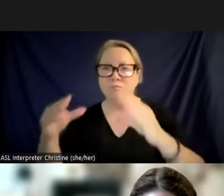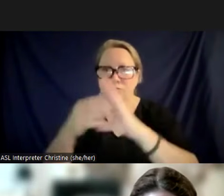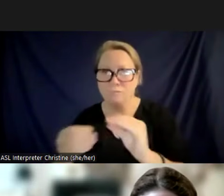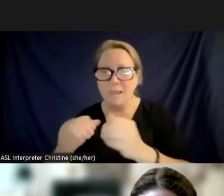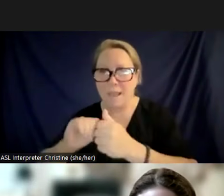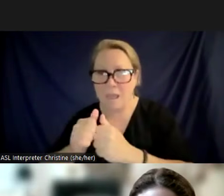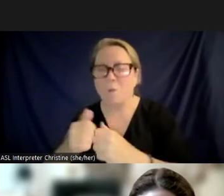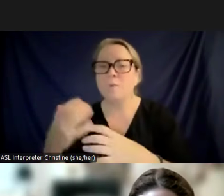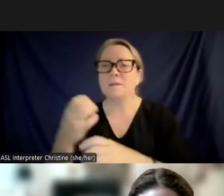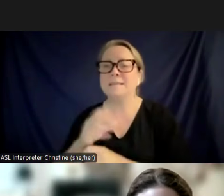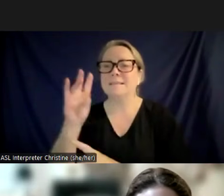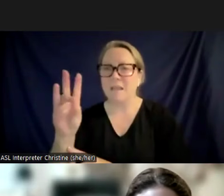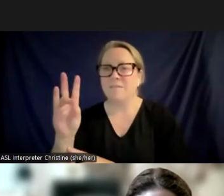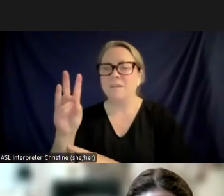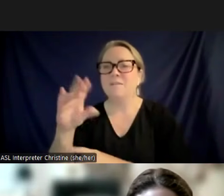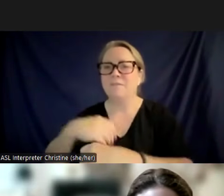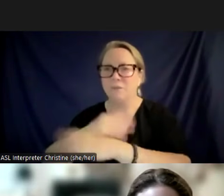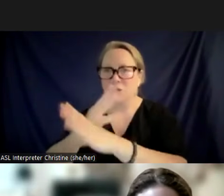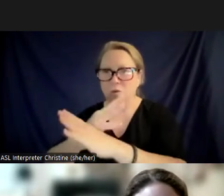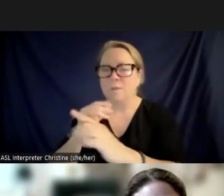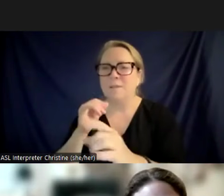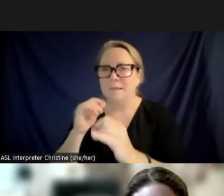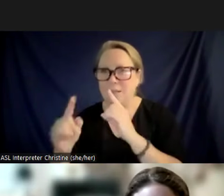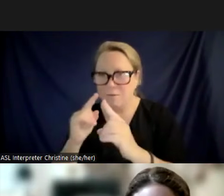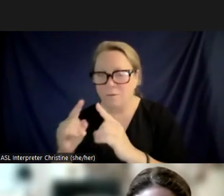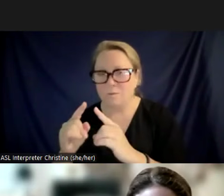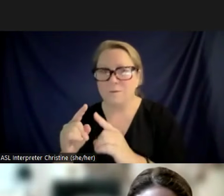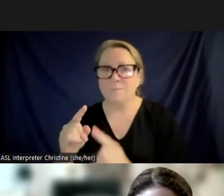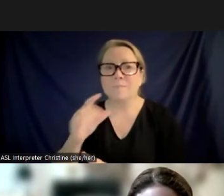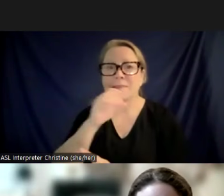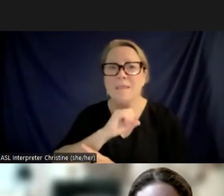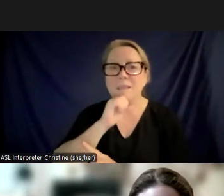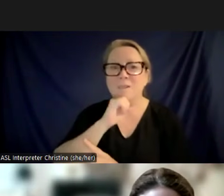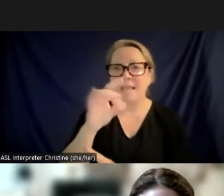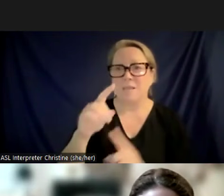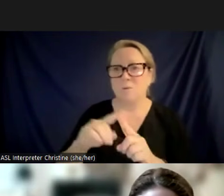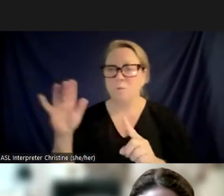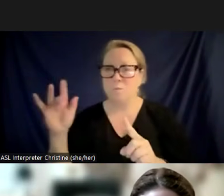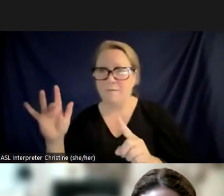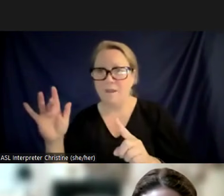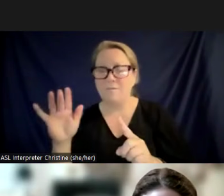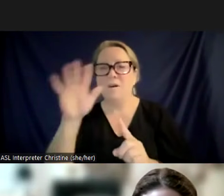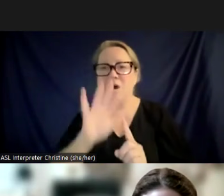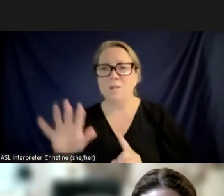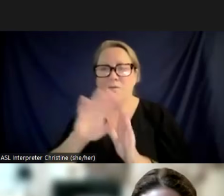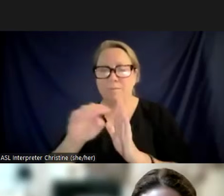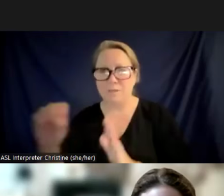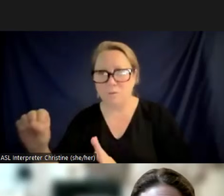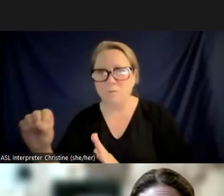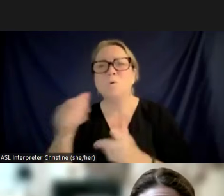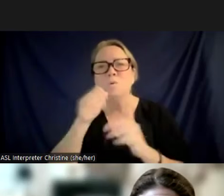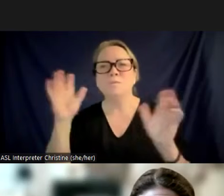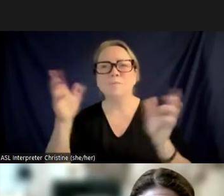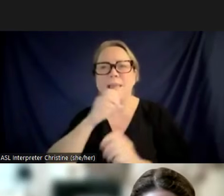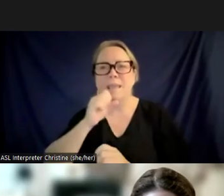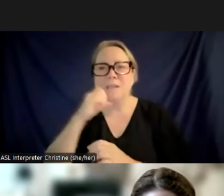virtual interviews with young people ages 18 to 25 across Massachusetts who aged out of the foster care system.